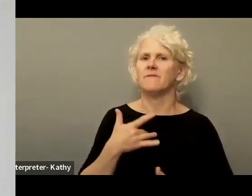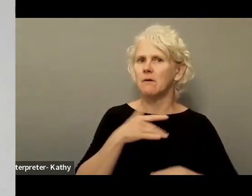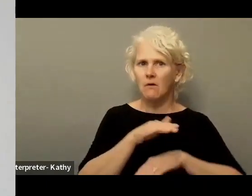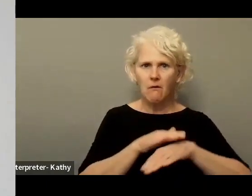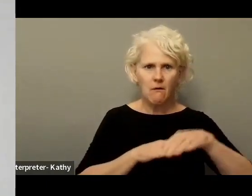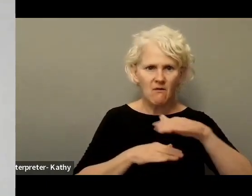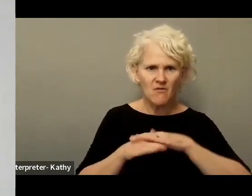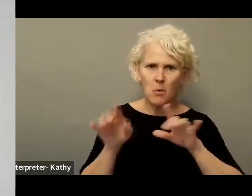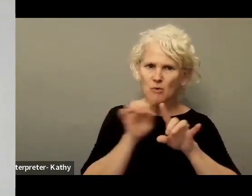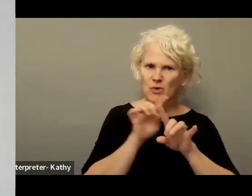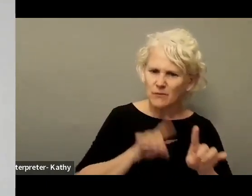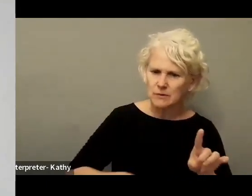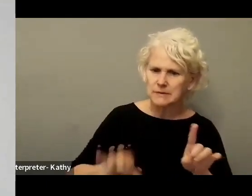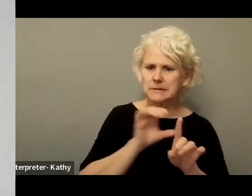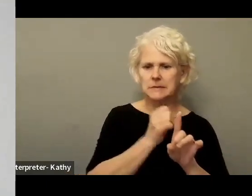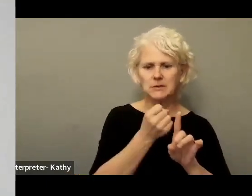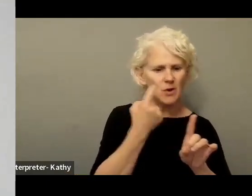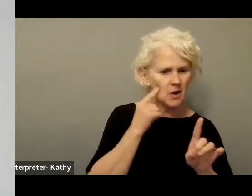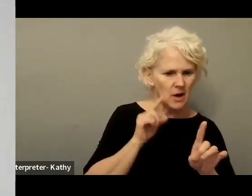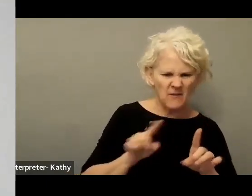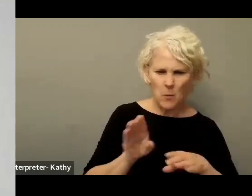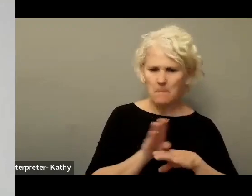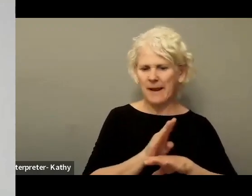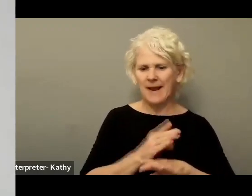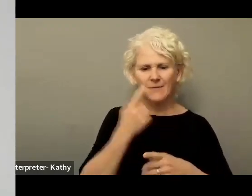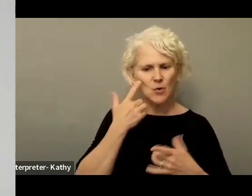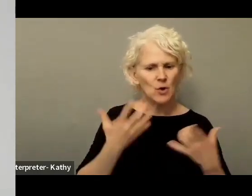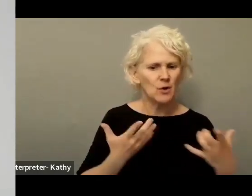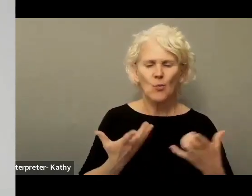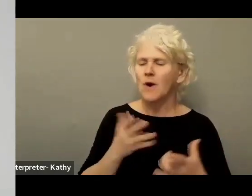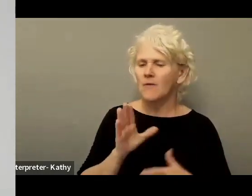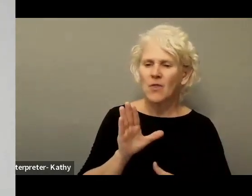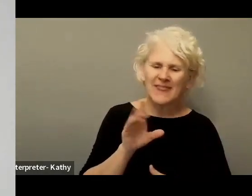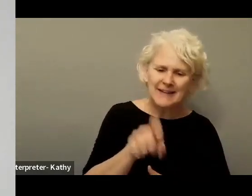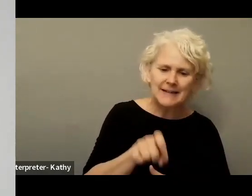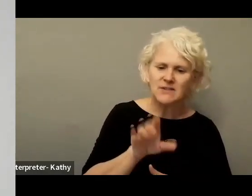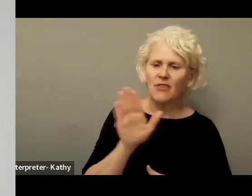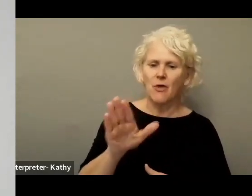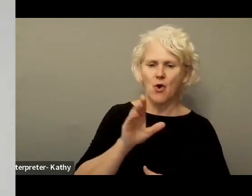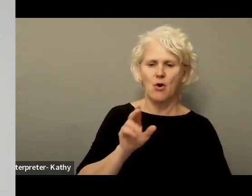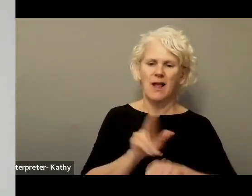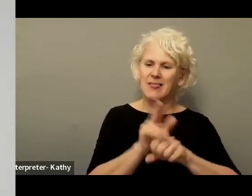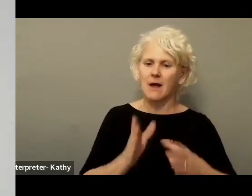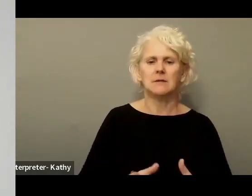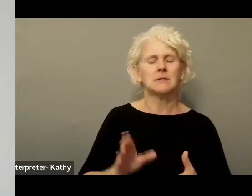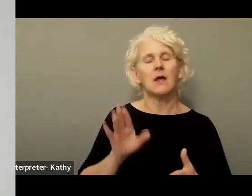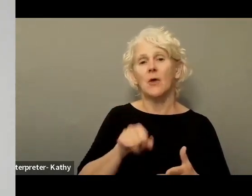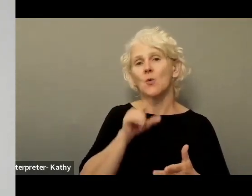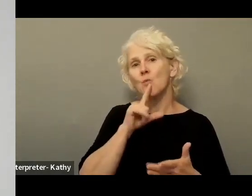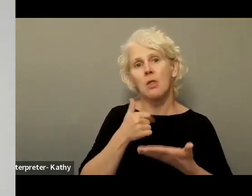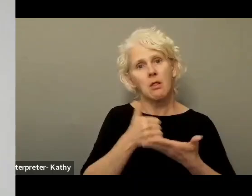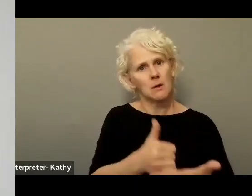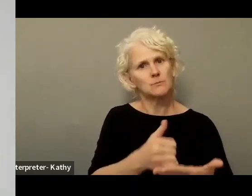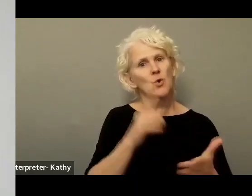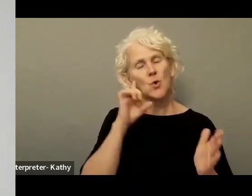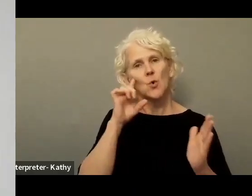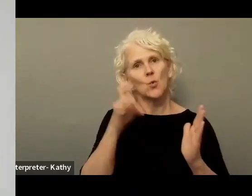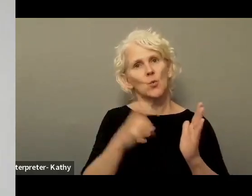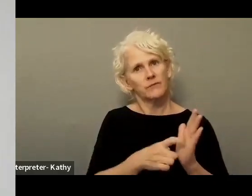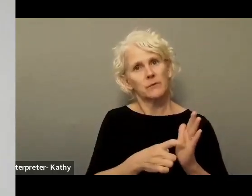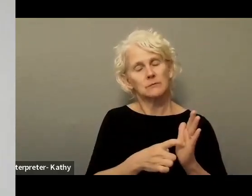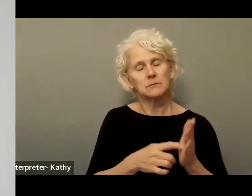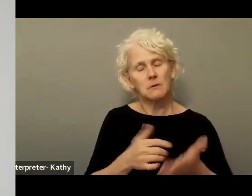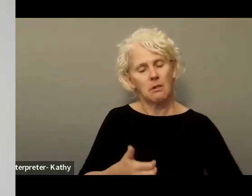different situations or different behaviors or different needs that our clients may have. That helps. We've noticed that really has